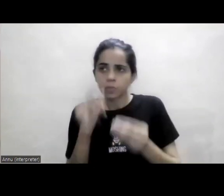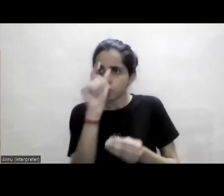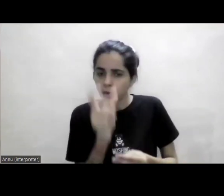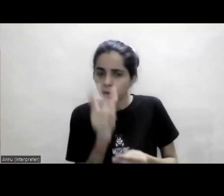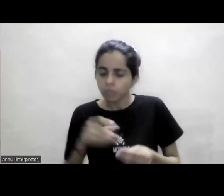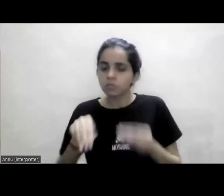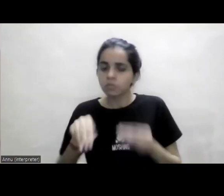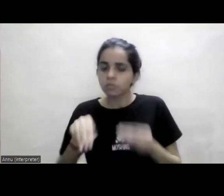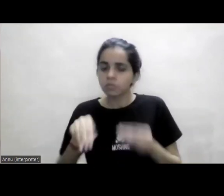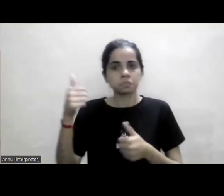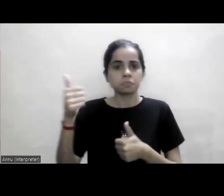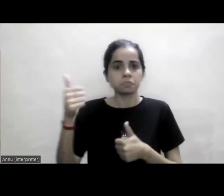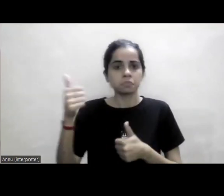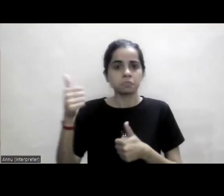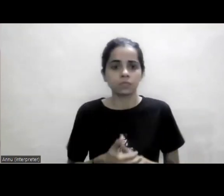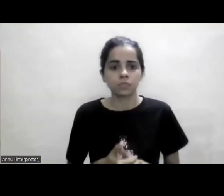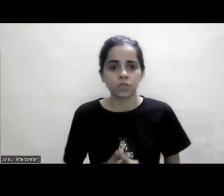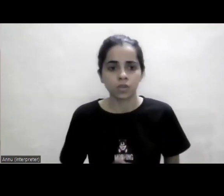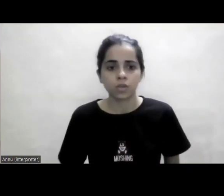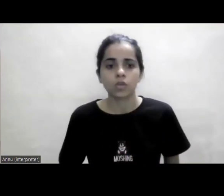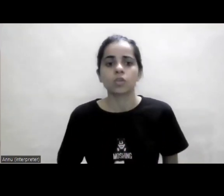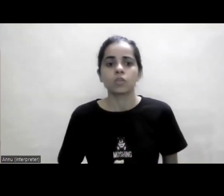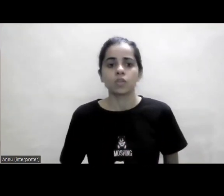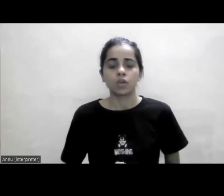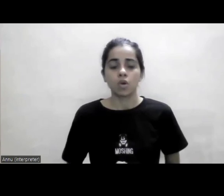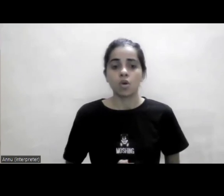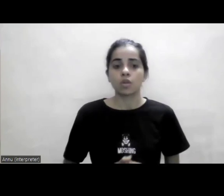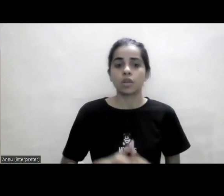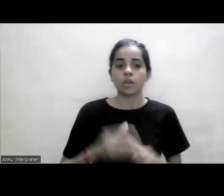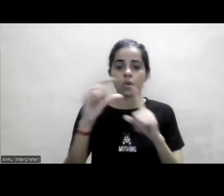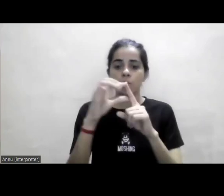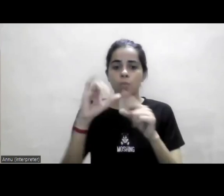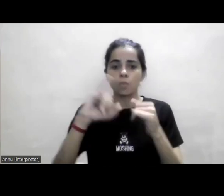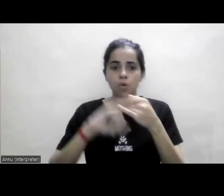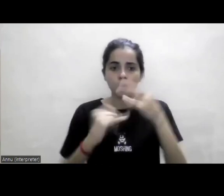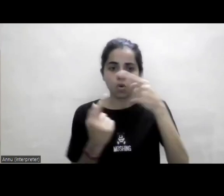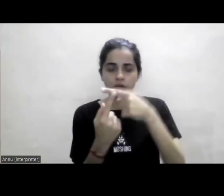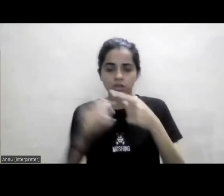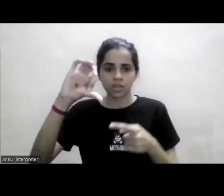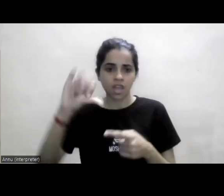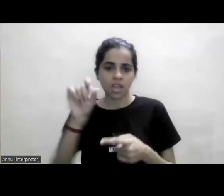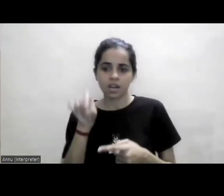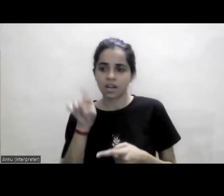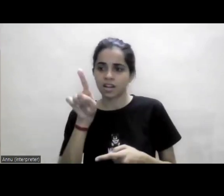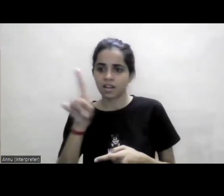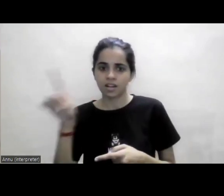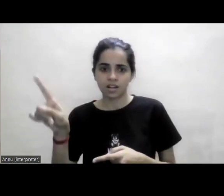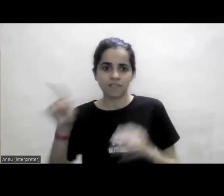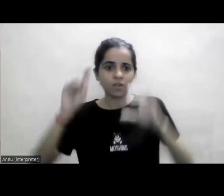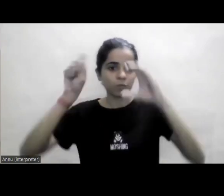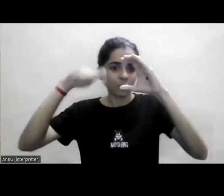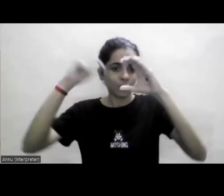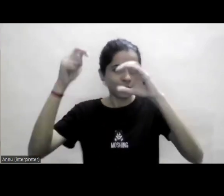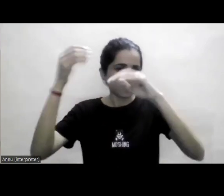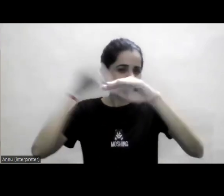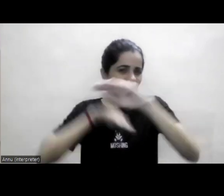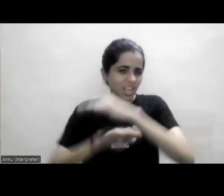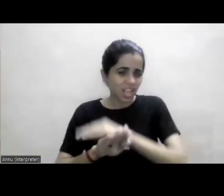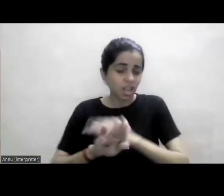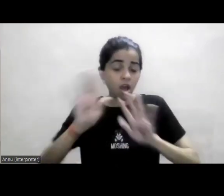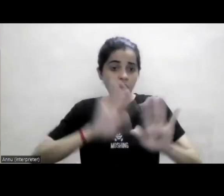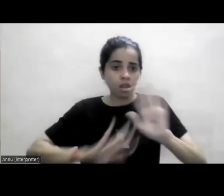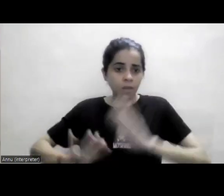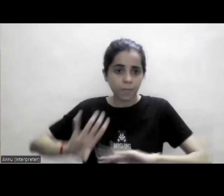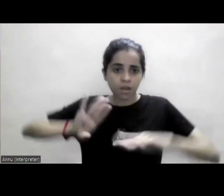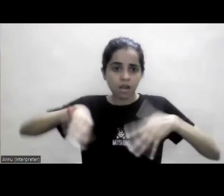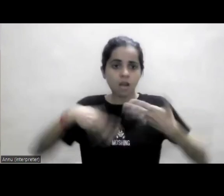think post 9/11 and the trauma that people had to go through and how, you know,